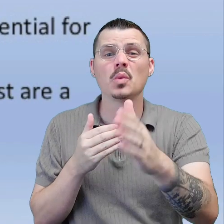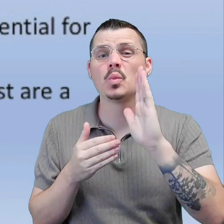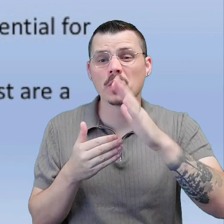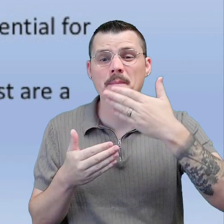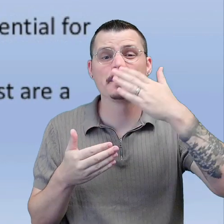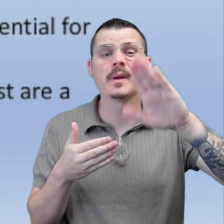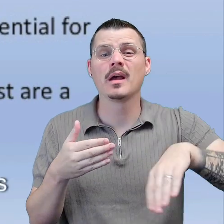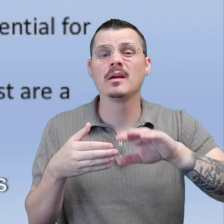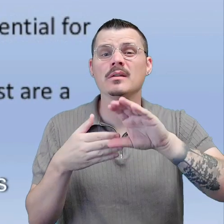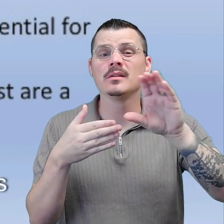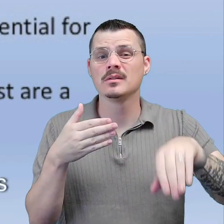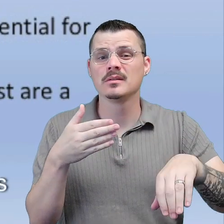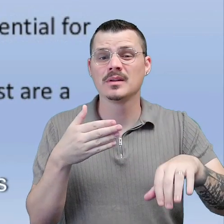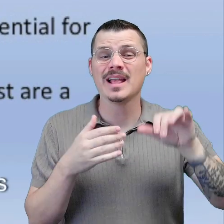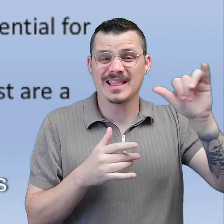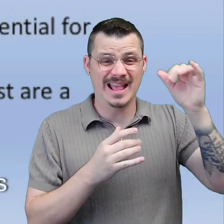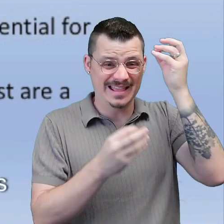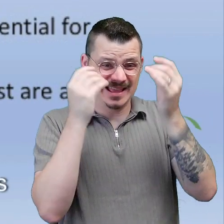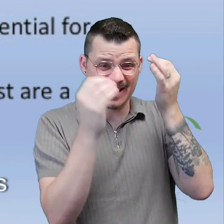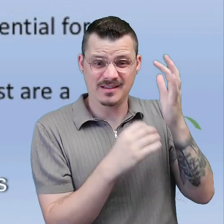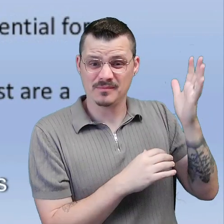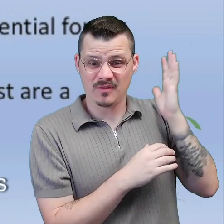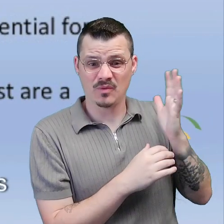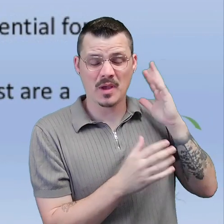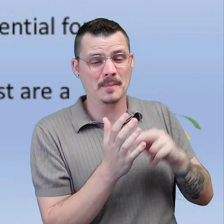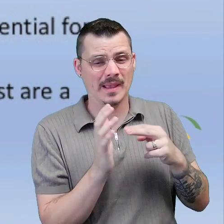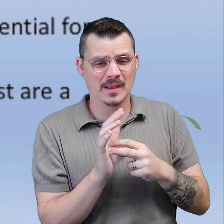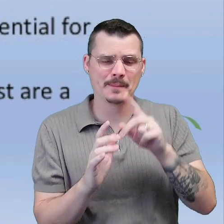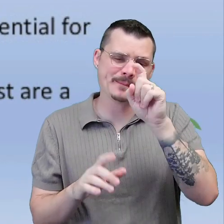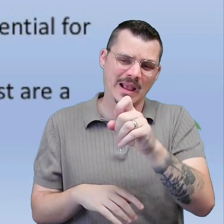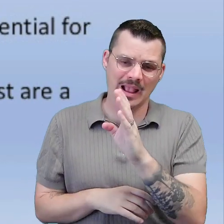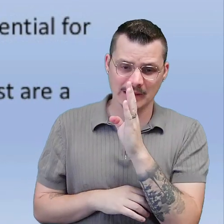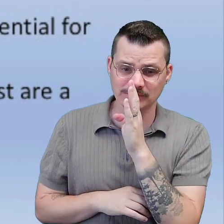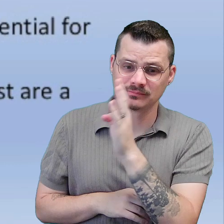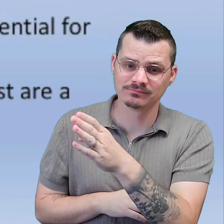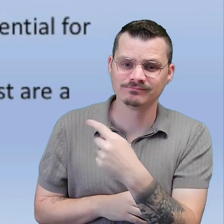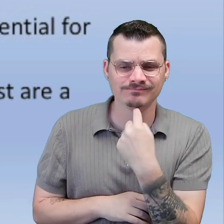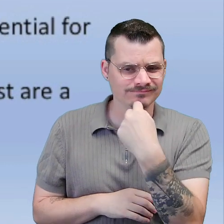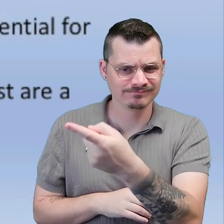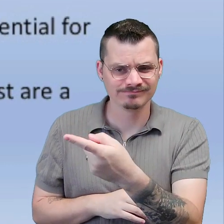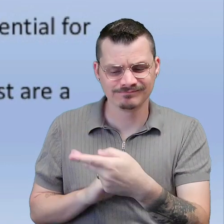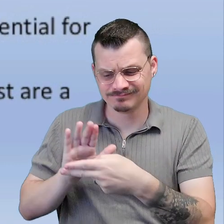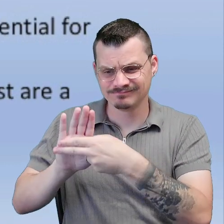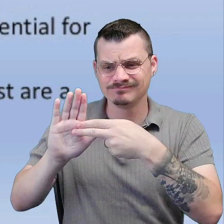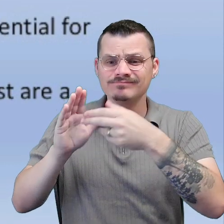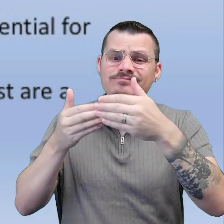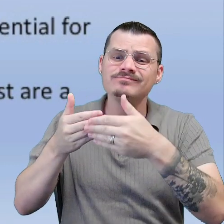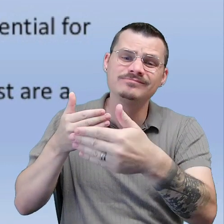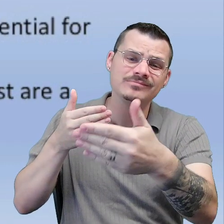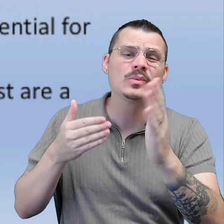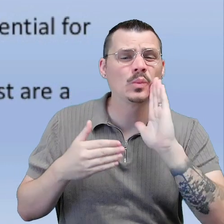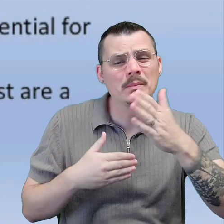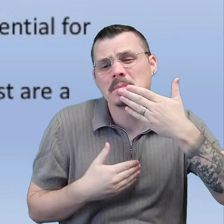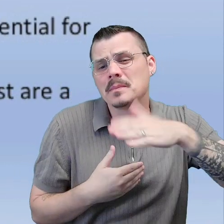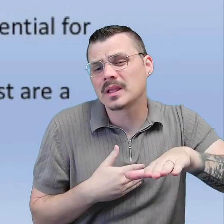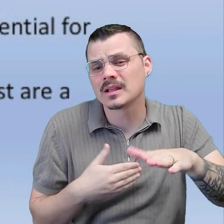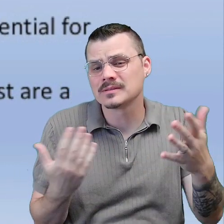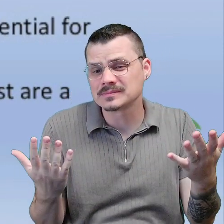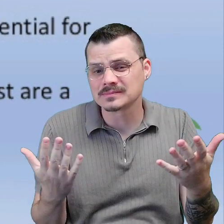prognosis, the conventional thinking at that time was that we ought to tell you you have a bad prognosis.